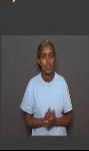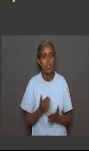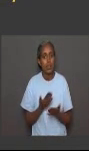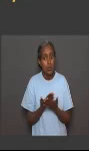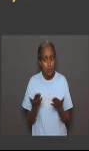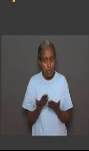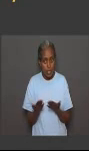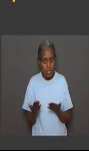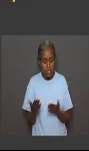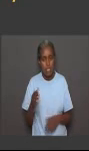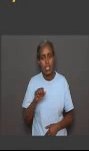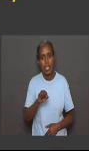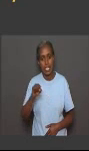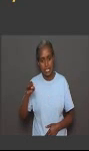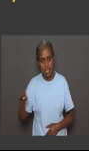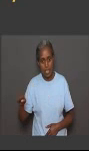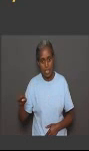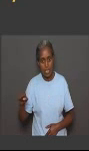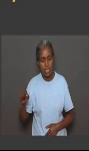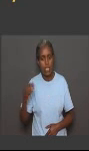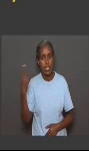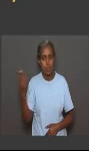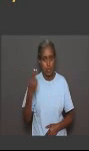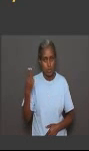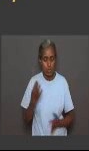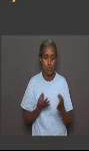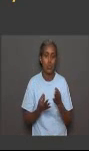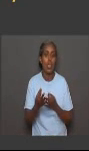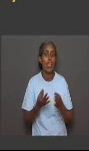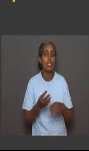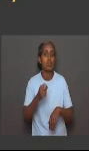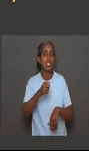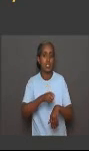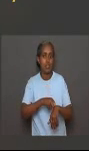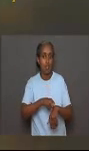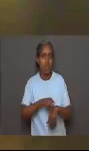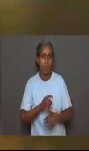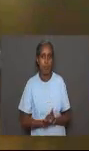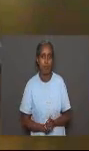whereas a scalar can be used to express time.